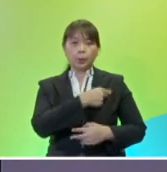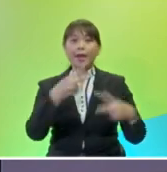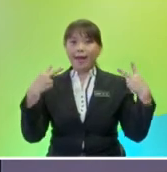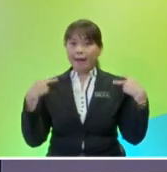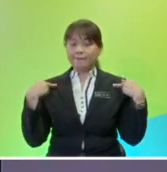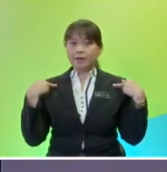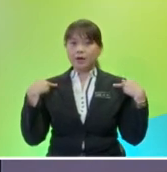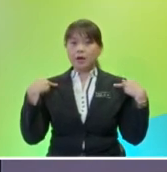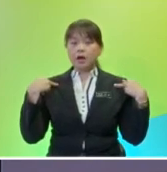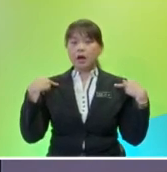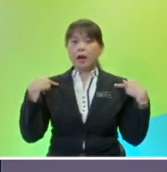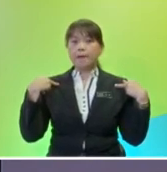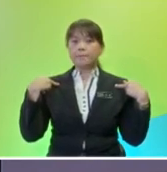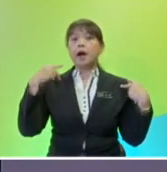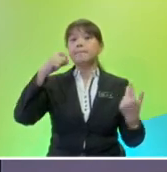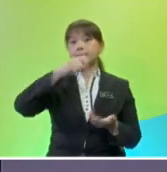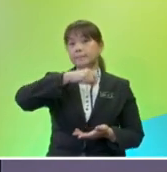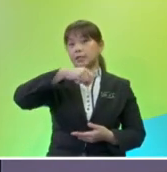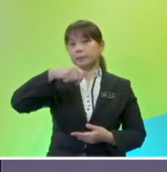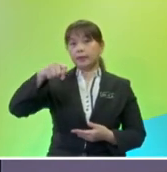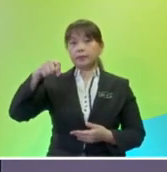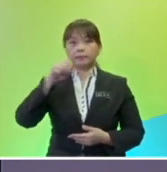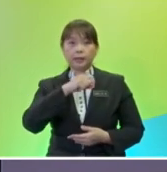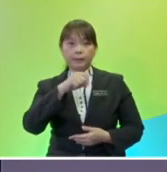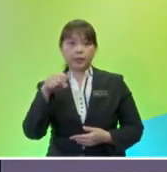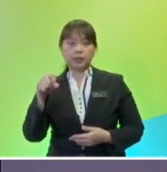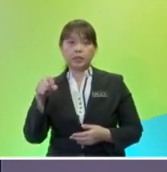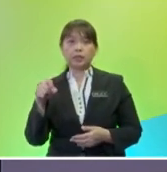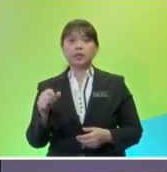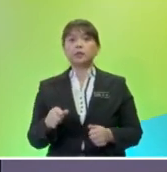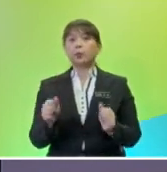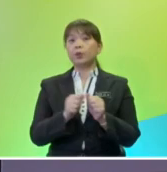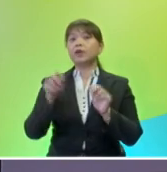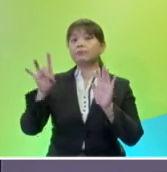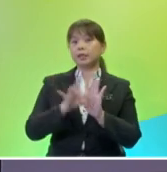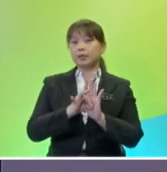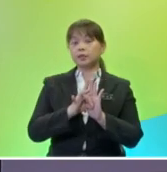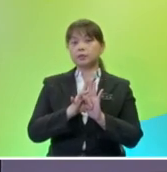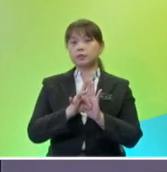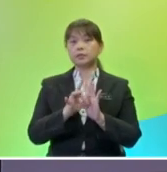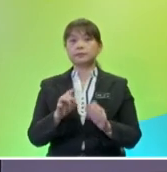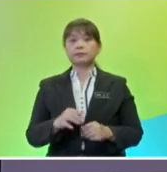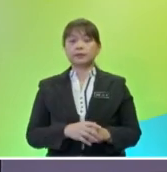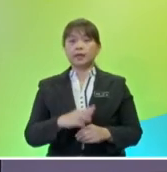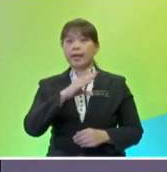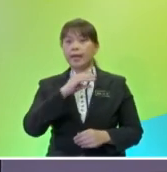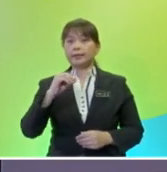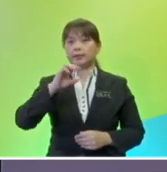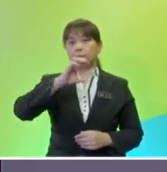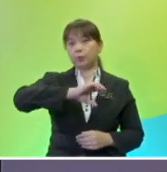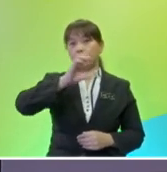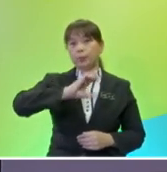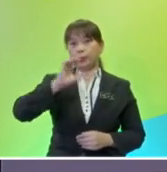pens with magnets. So that, where's my marker pen? Oh, it's here. It's there. And also the duster, the whiteboard